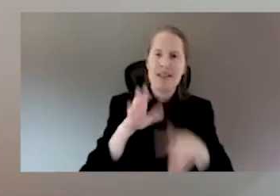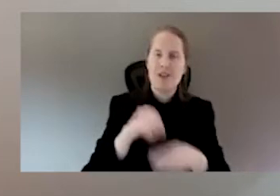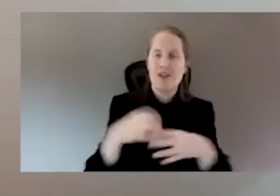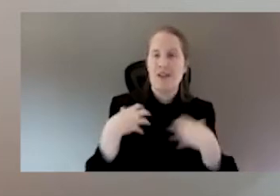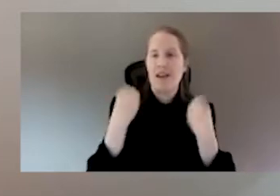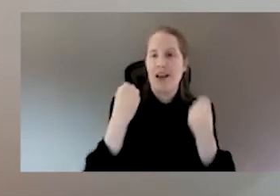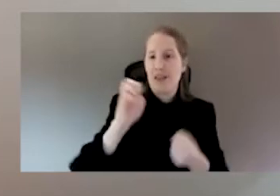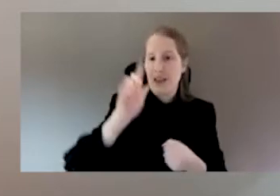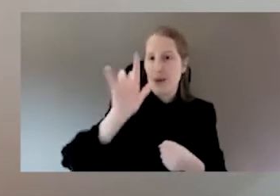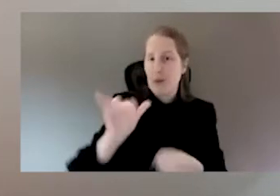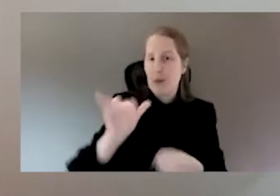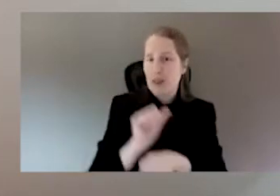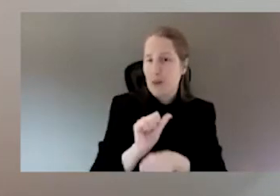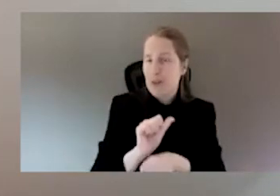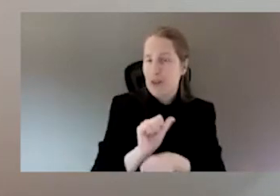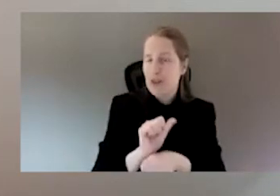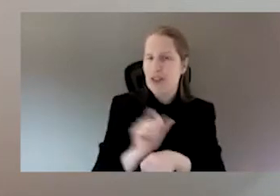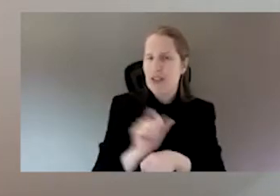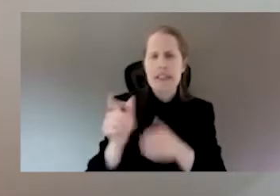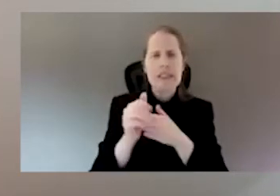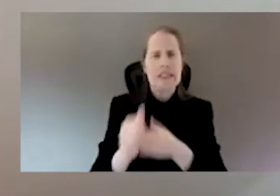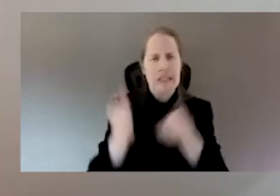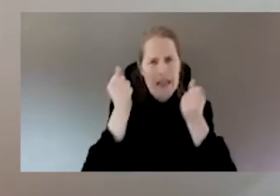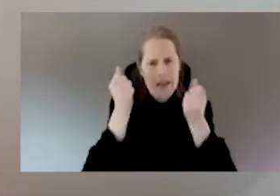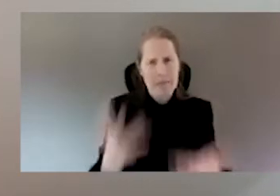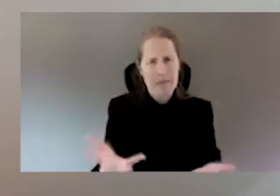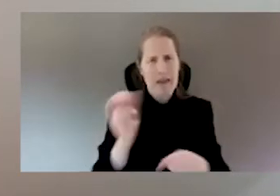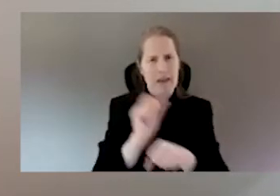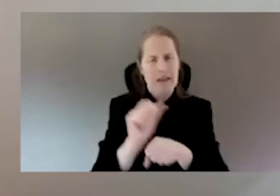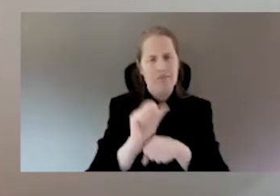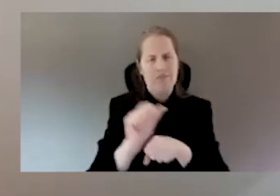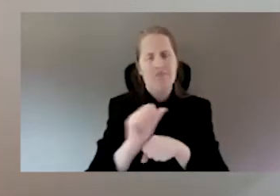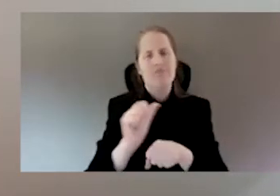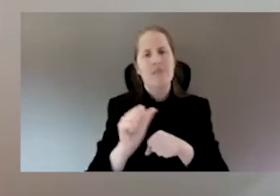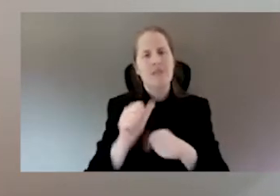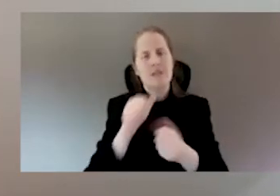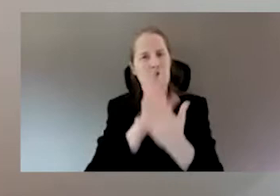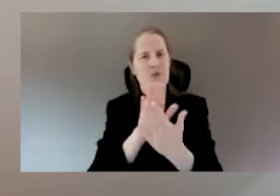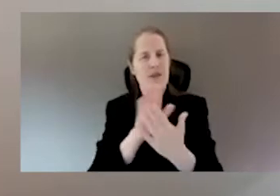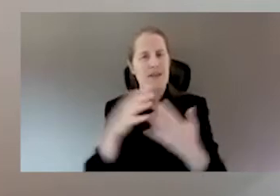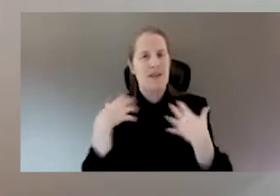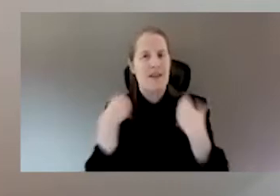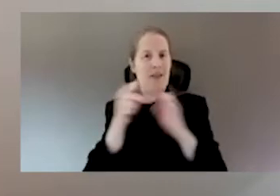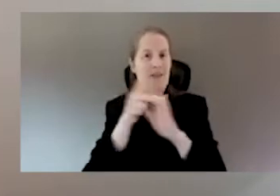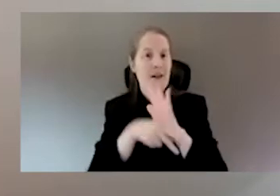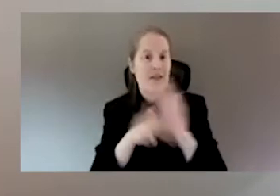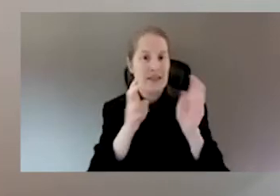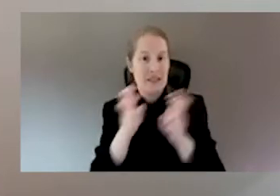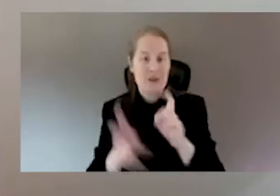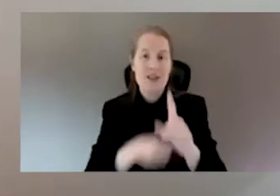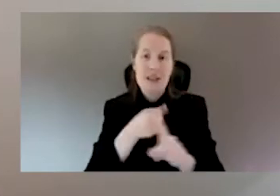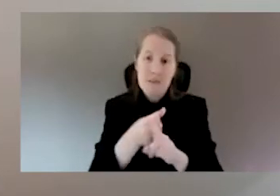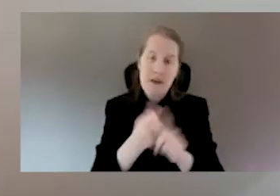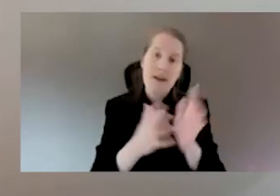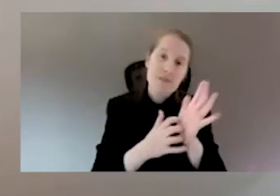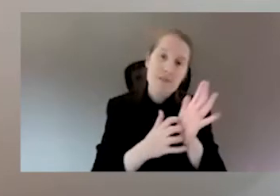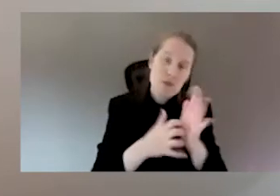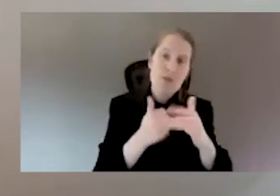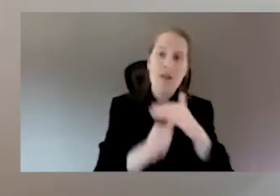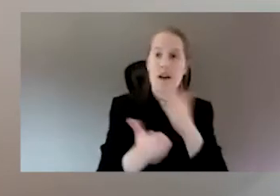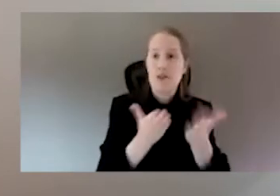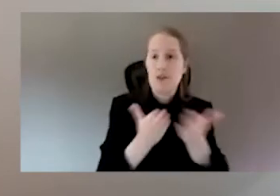movement and has led numerous efforts to address health policy issues impacting vulnerable, underserved, and